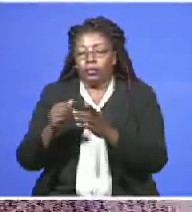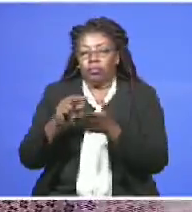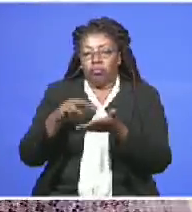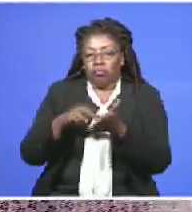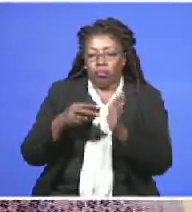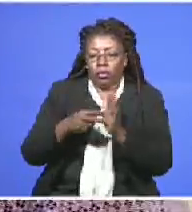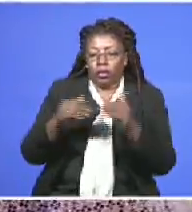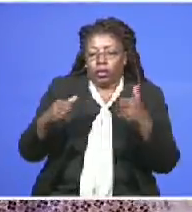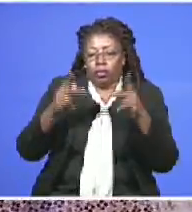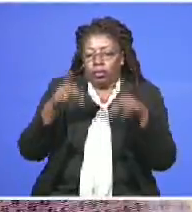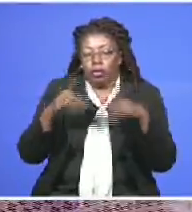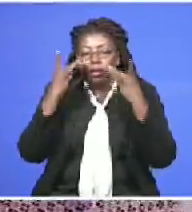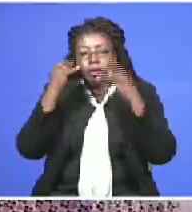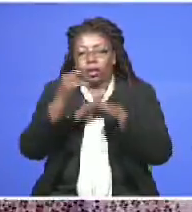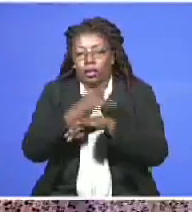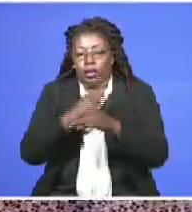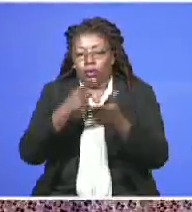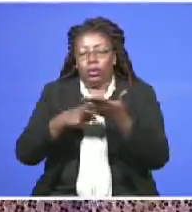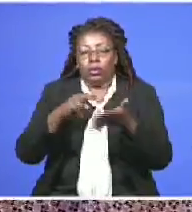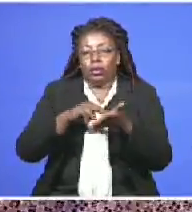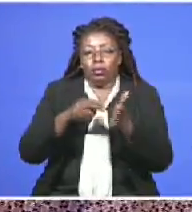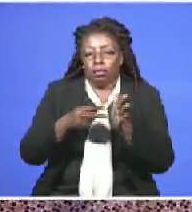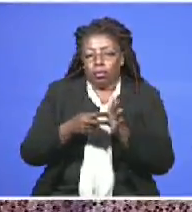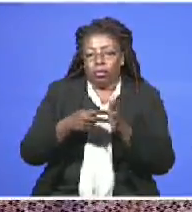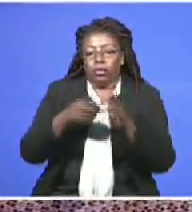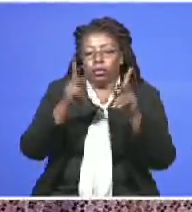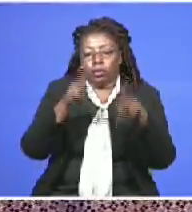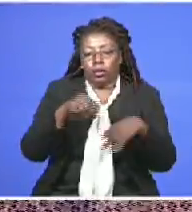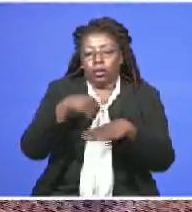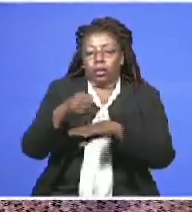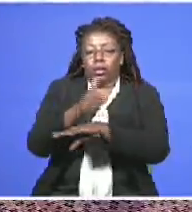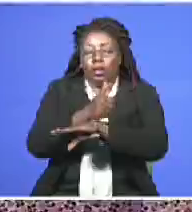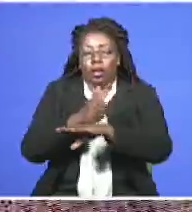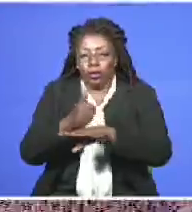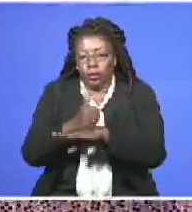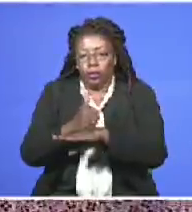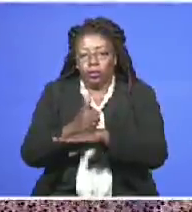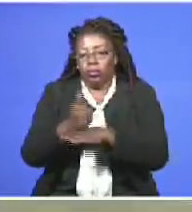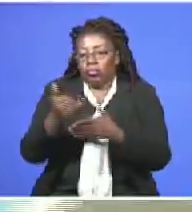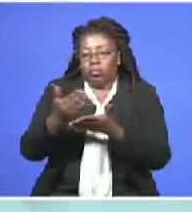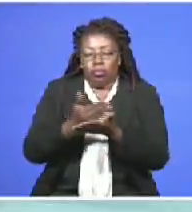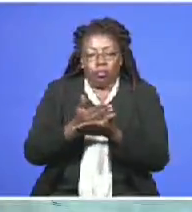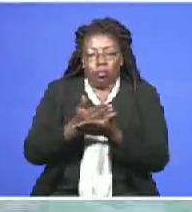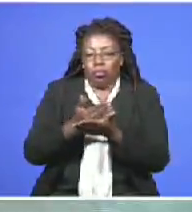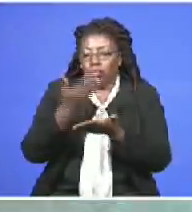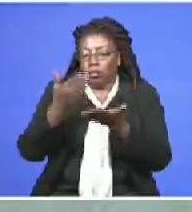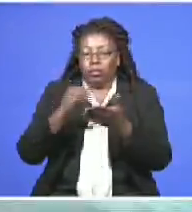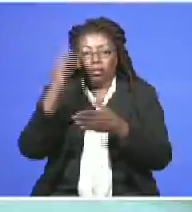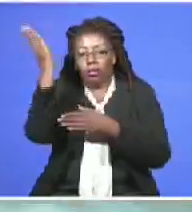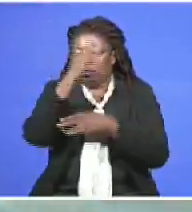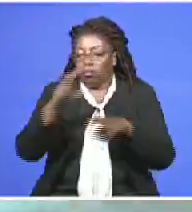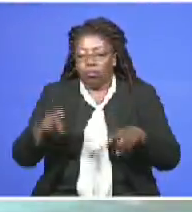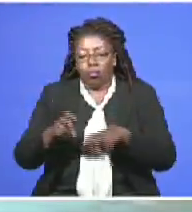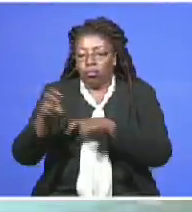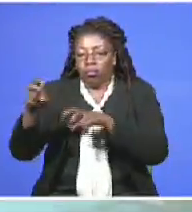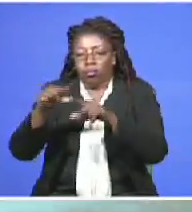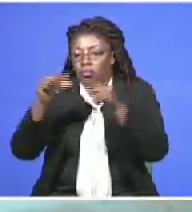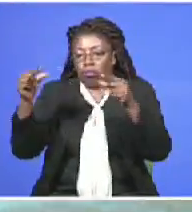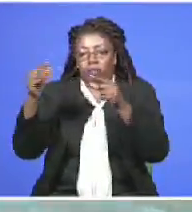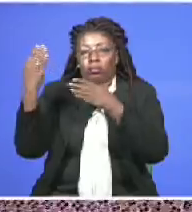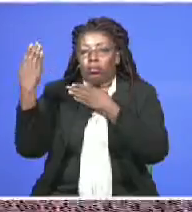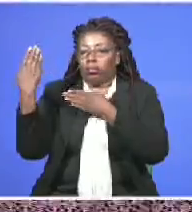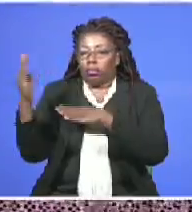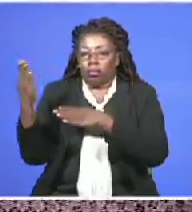to that young person in Cat Island, what this means to that young person in Andros, who in some cases never traveled to Grand